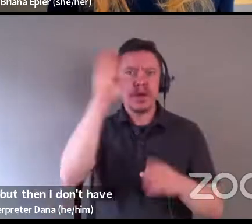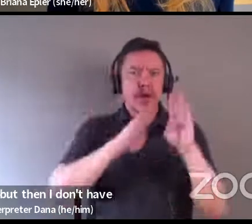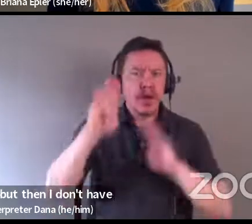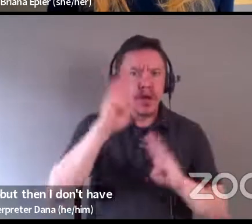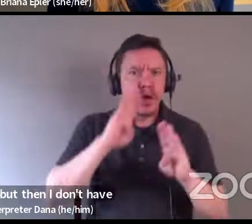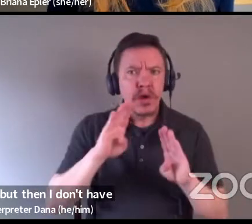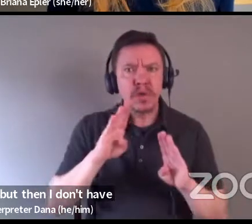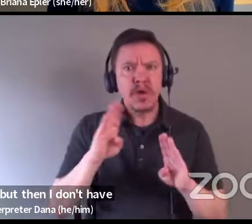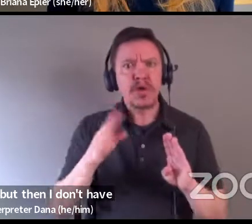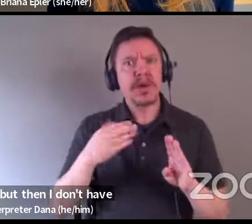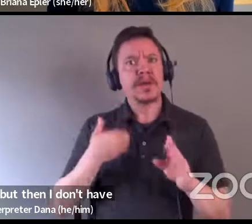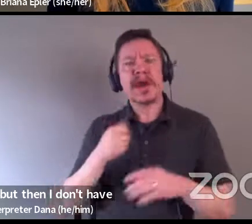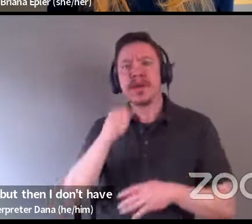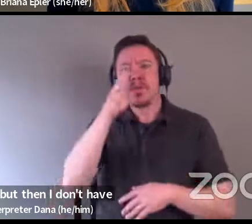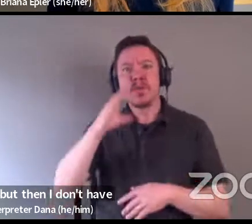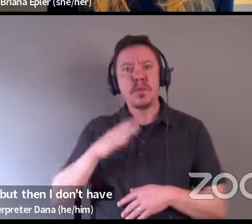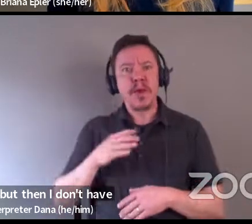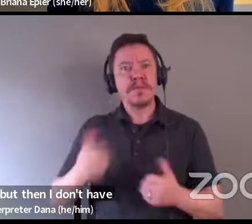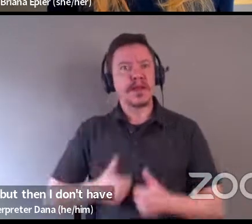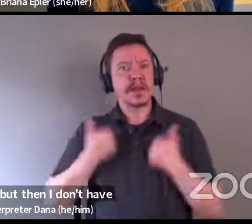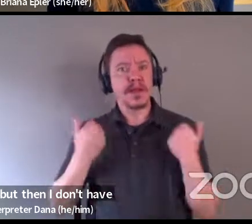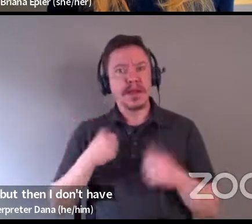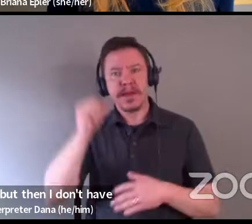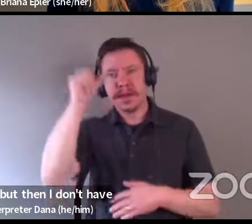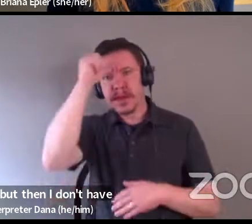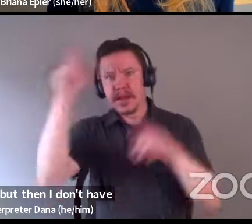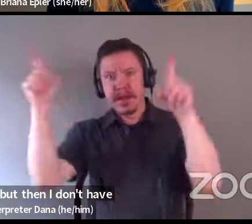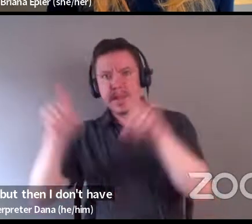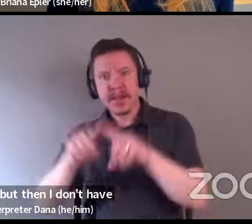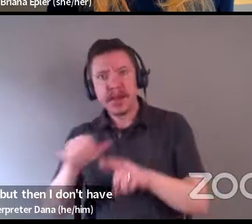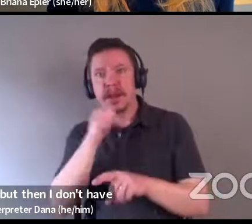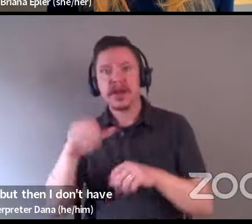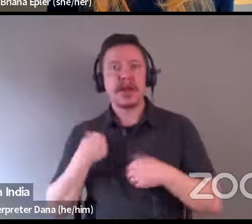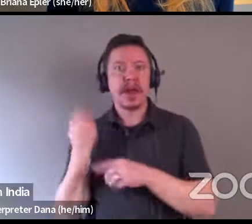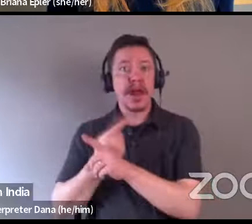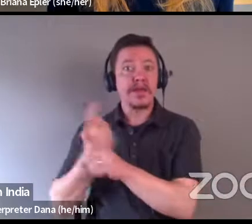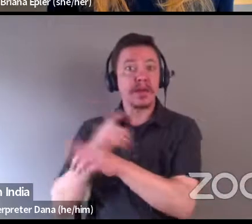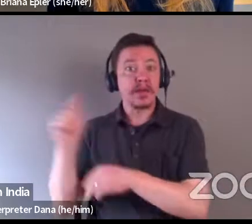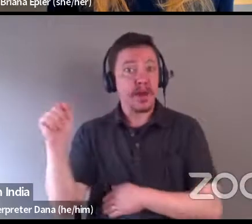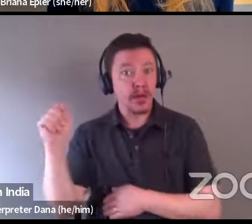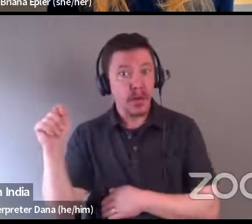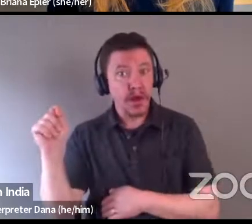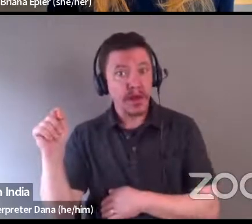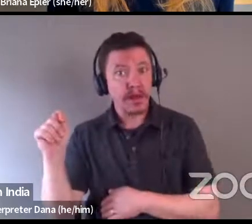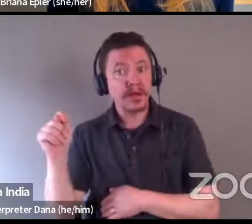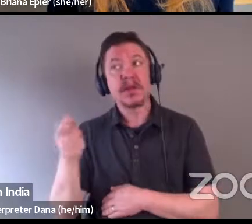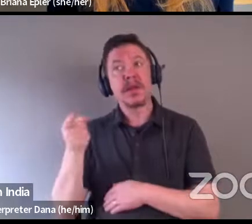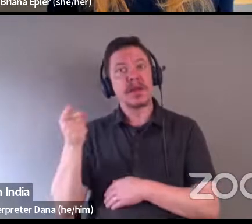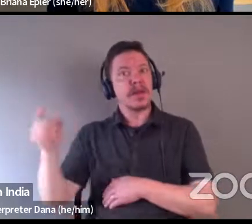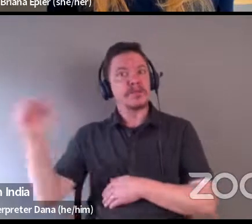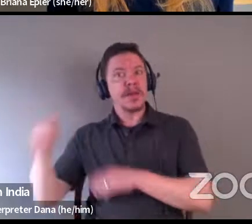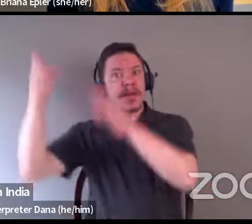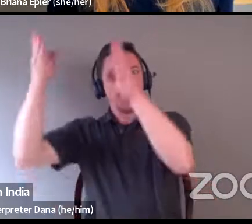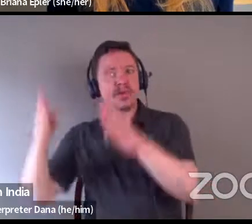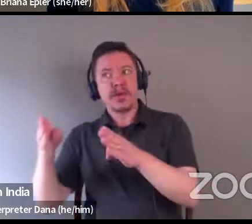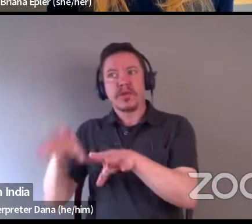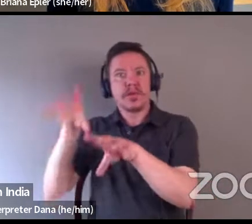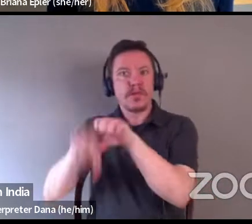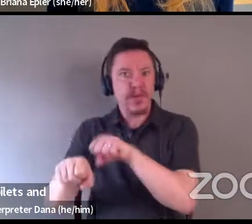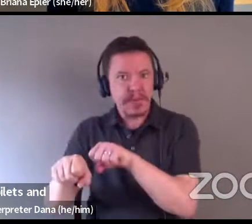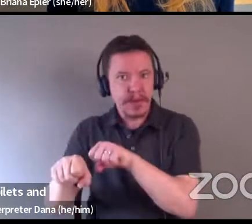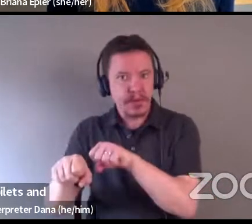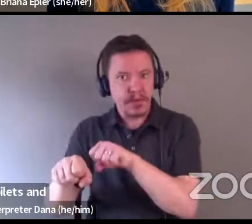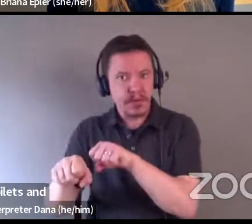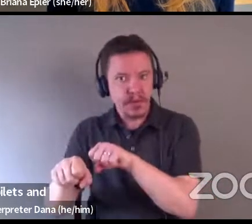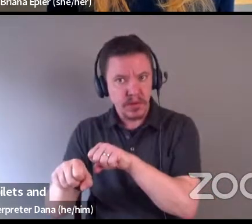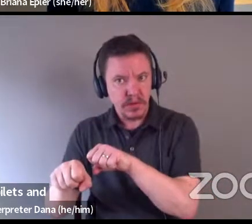girls in India not having the right toilets, that they might get raped, and forget it